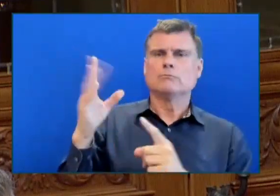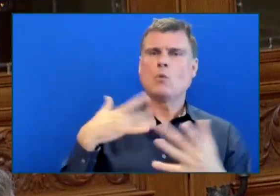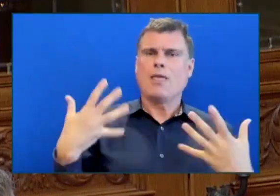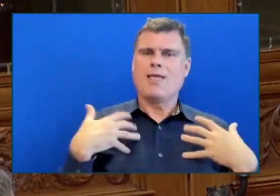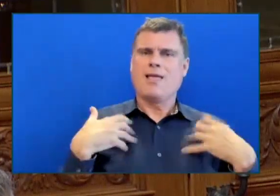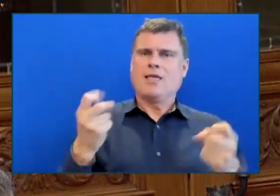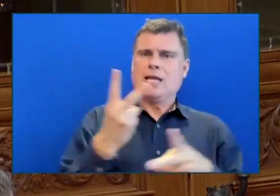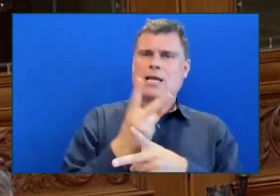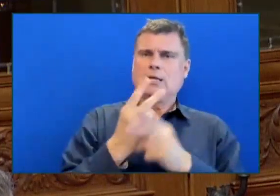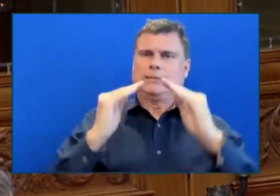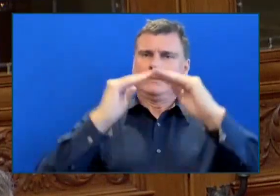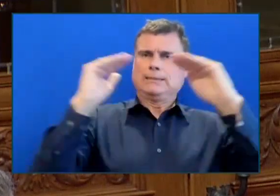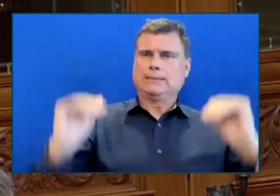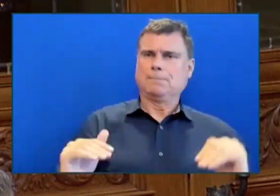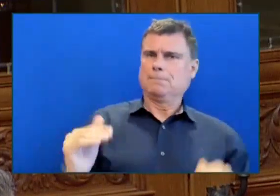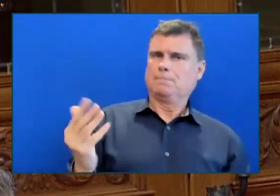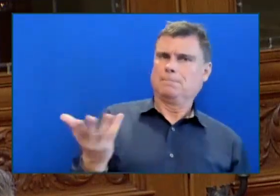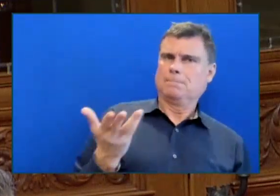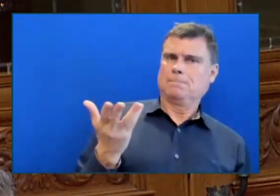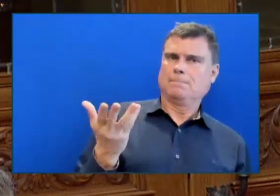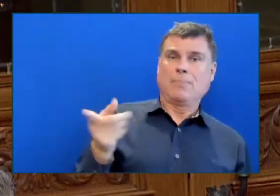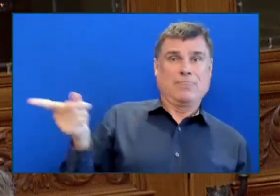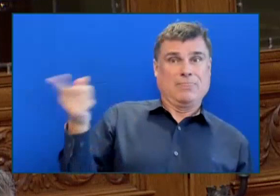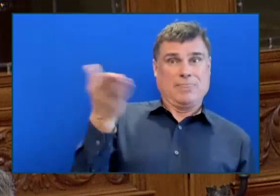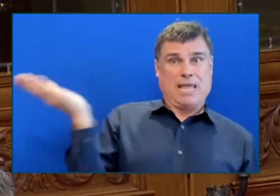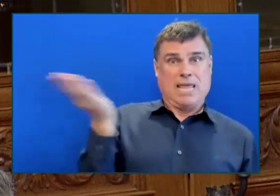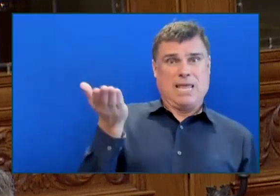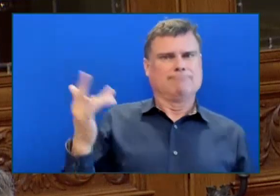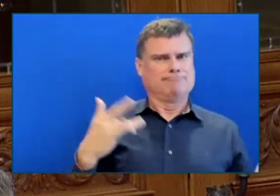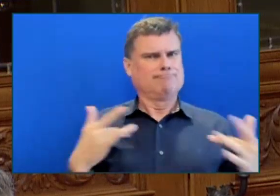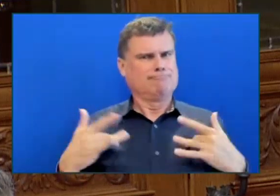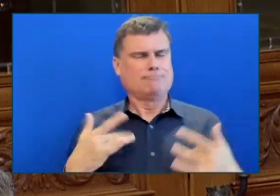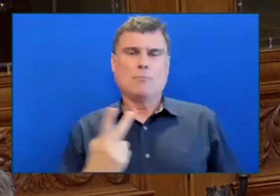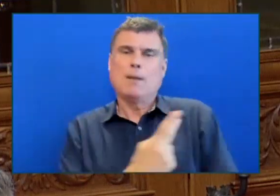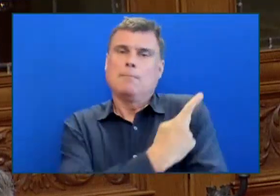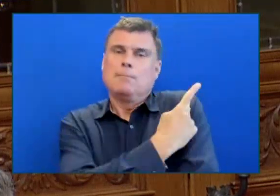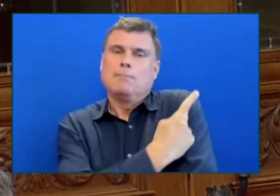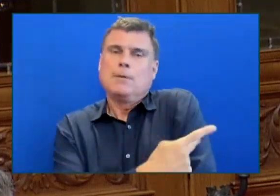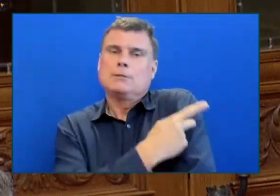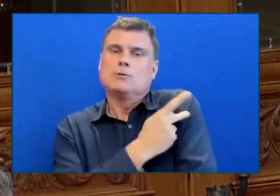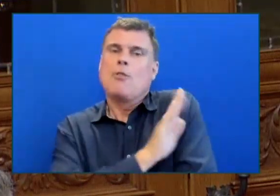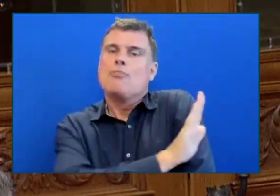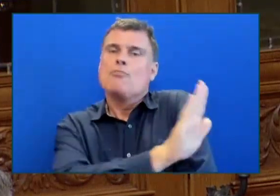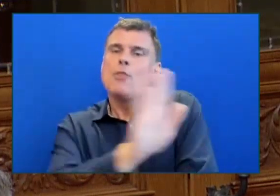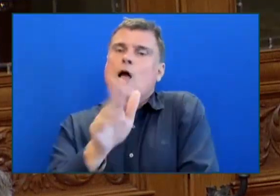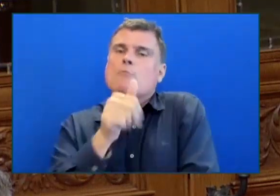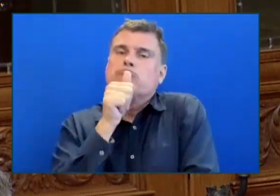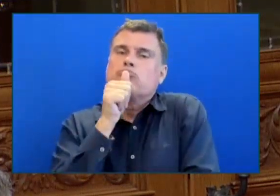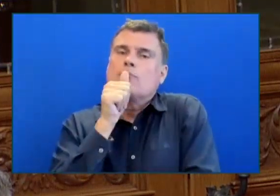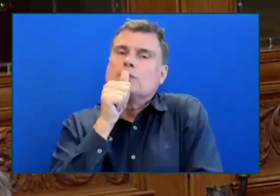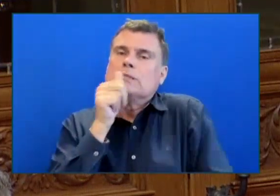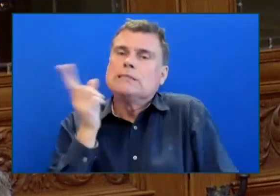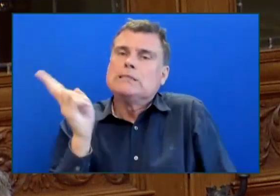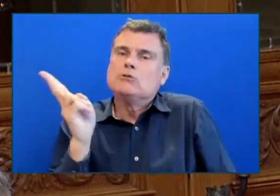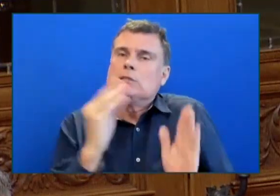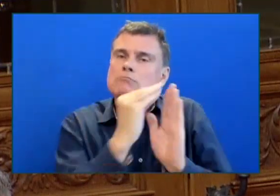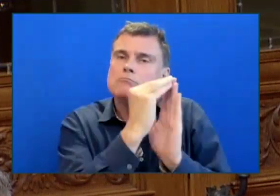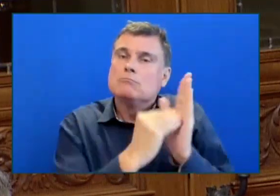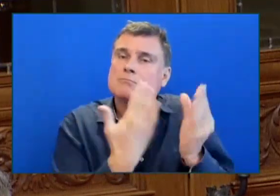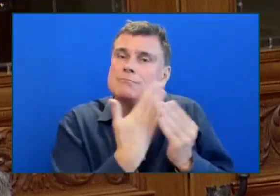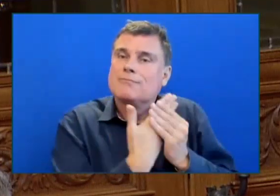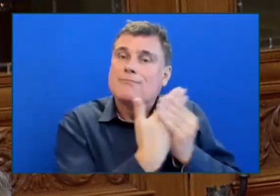privacy of individual and their patients' records. They're concerned about the ability to be able to provide professional medical advice based on